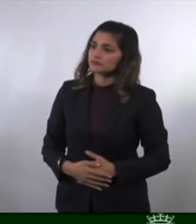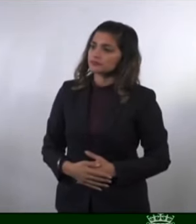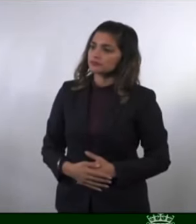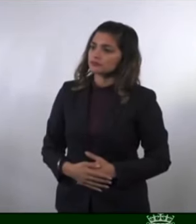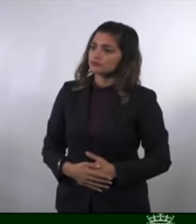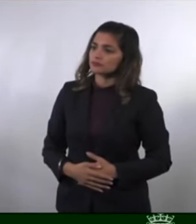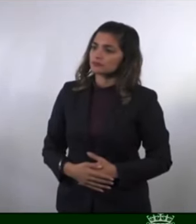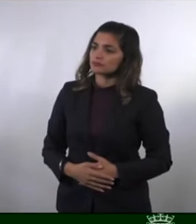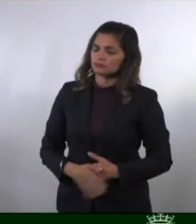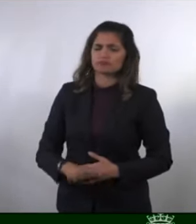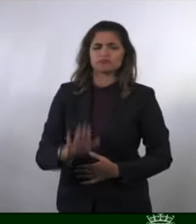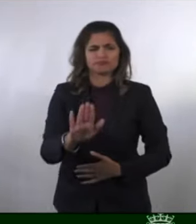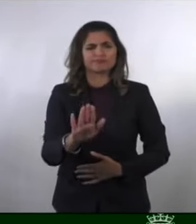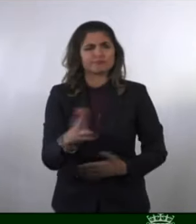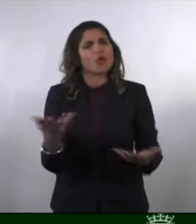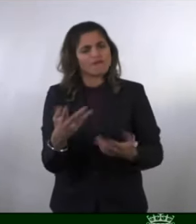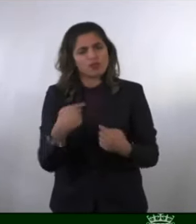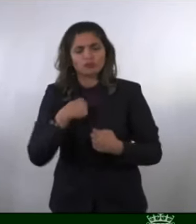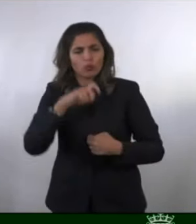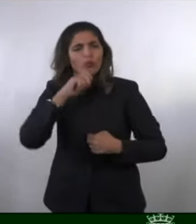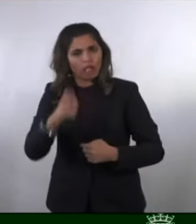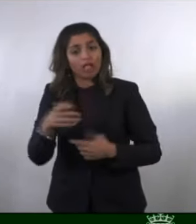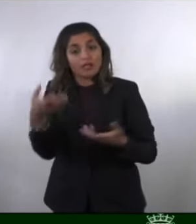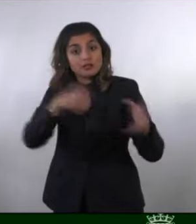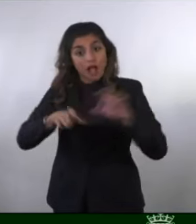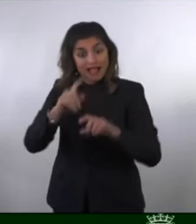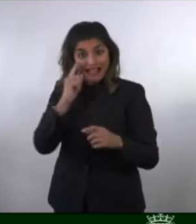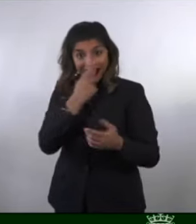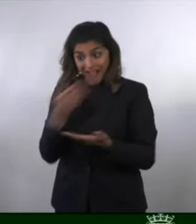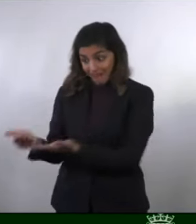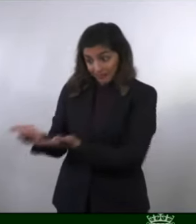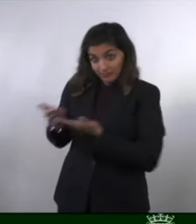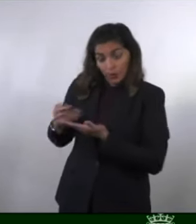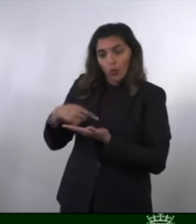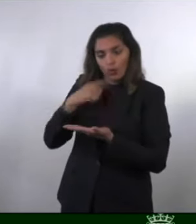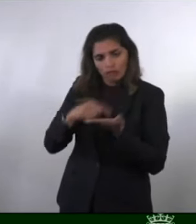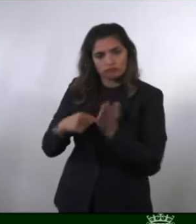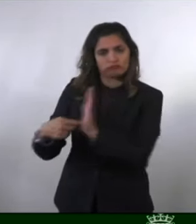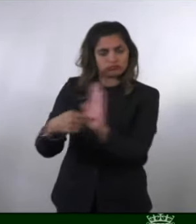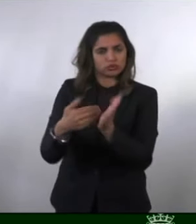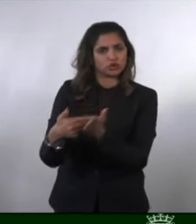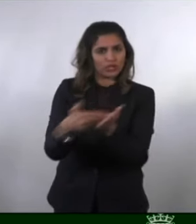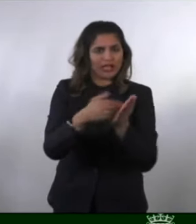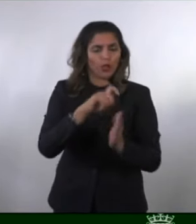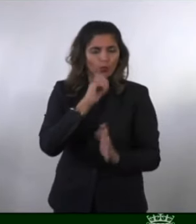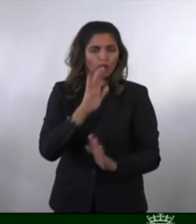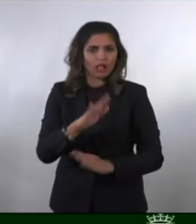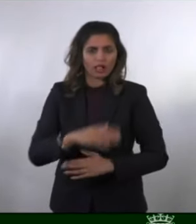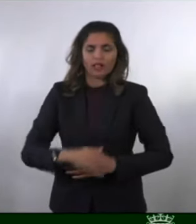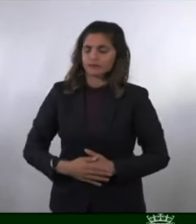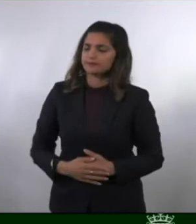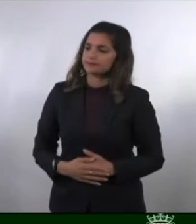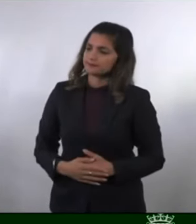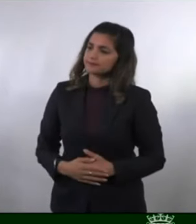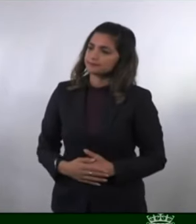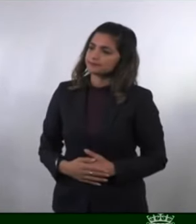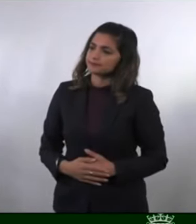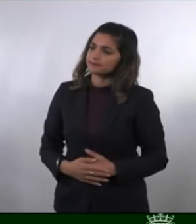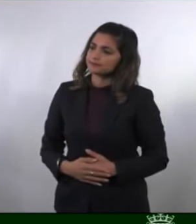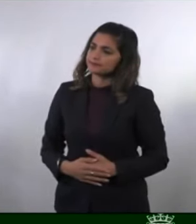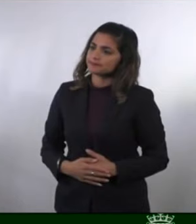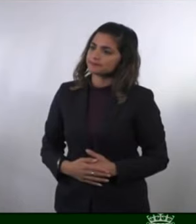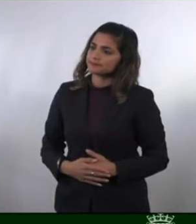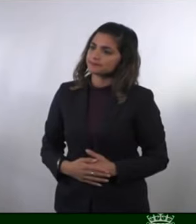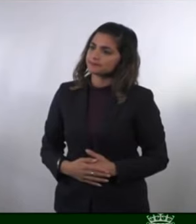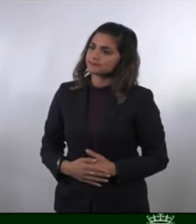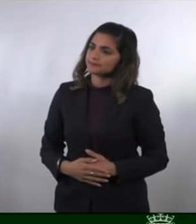the relevant scientific evidence with my right honourable friend in the House. David Linden. Thank you very much, Madam Deputy Speaker. Show people who run